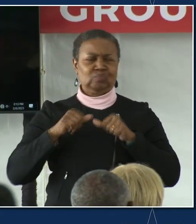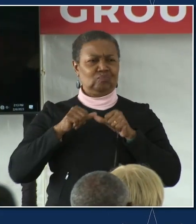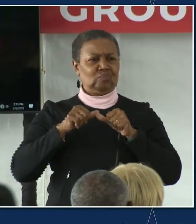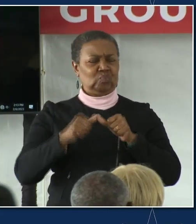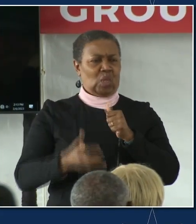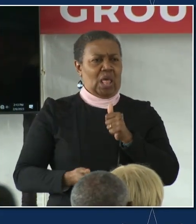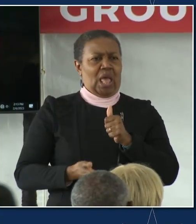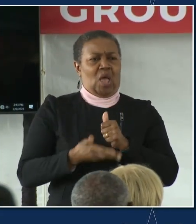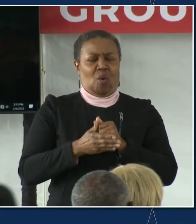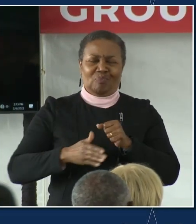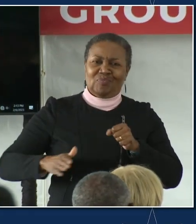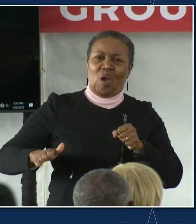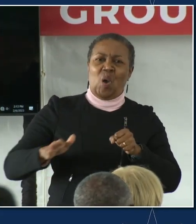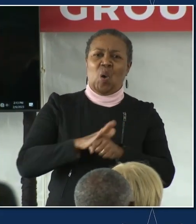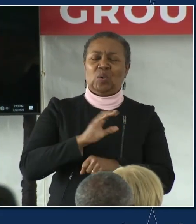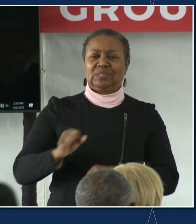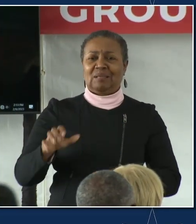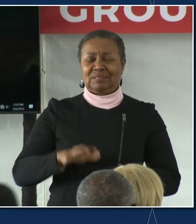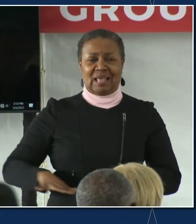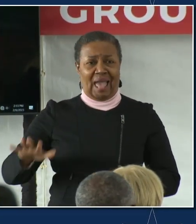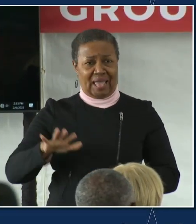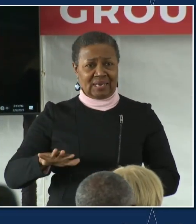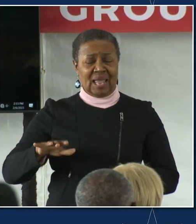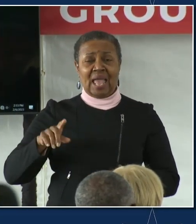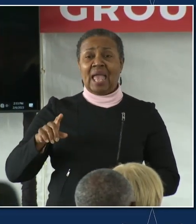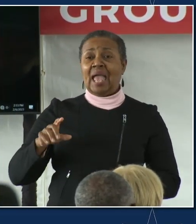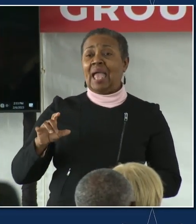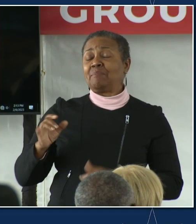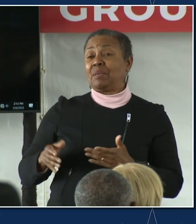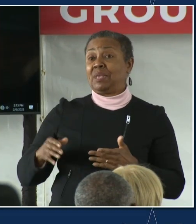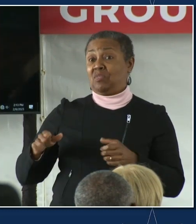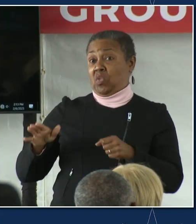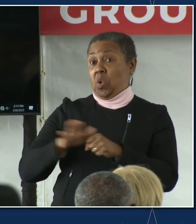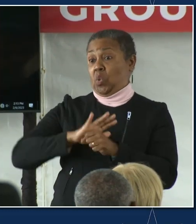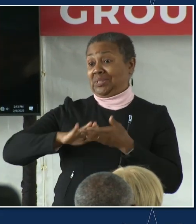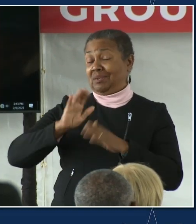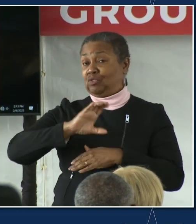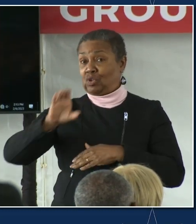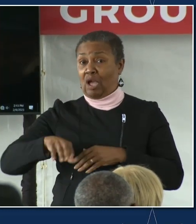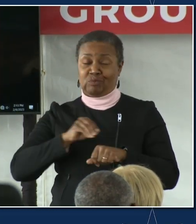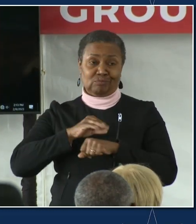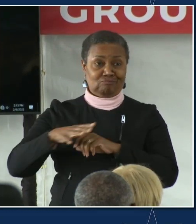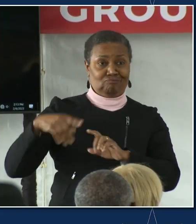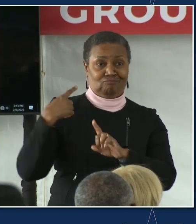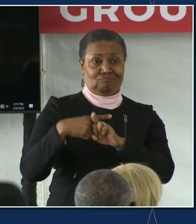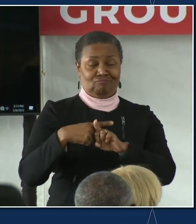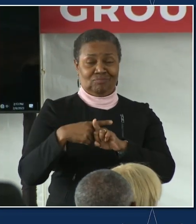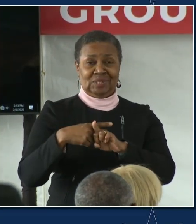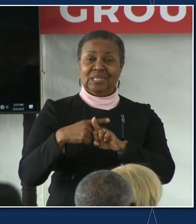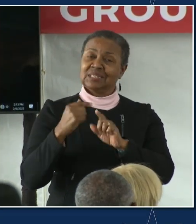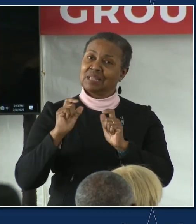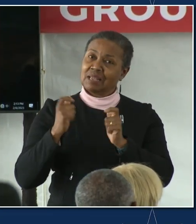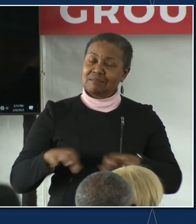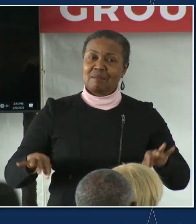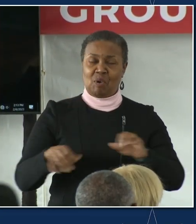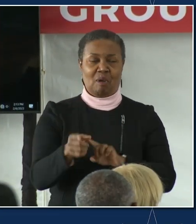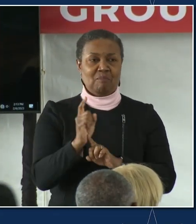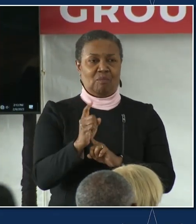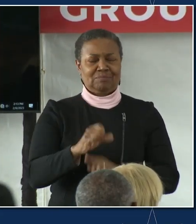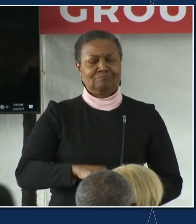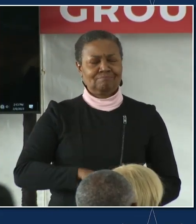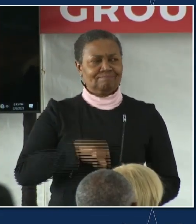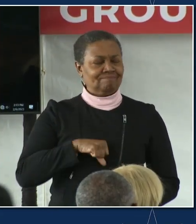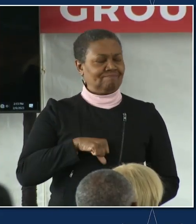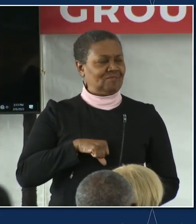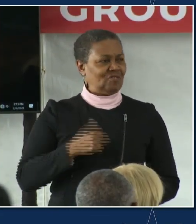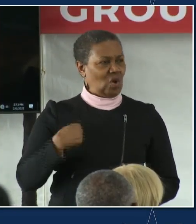to the benefit of the entire South Side, and dare I say, to the entire city. So this is a big moment of pride